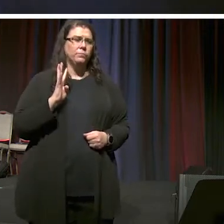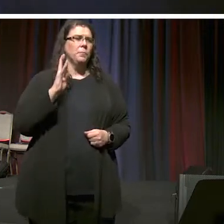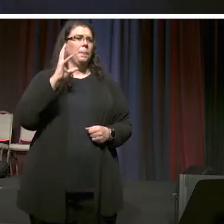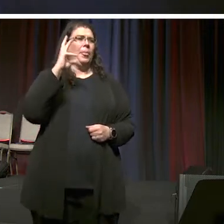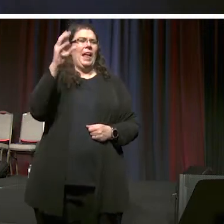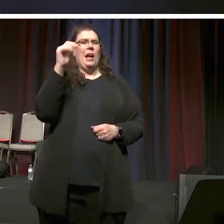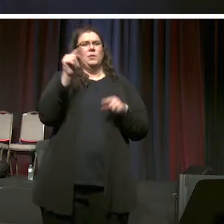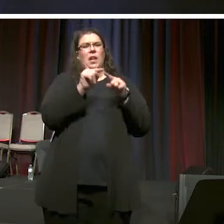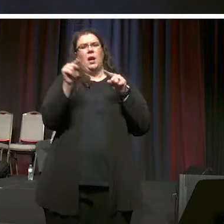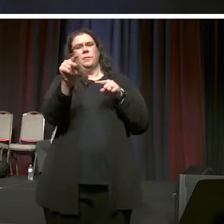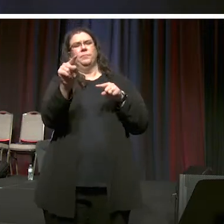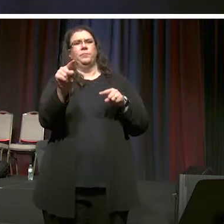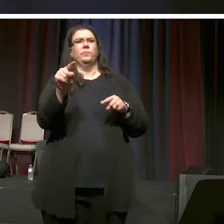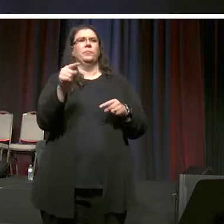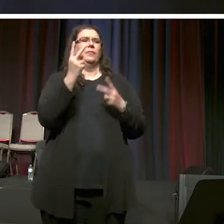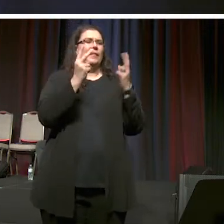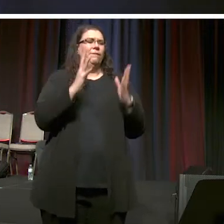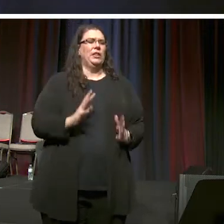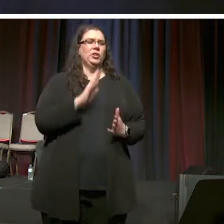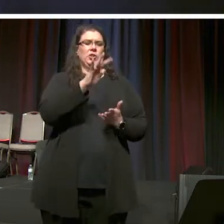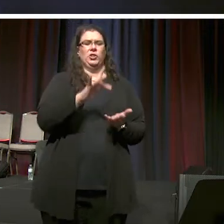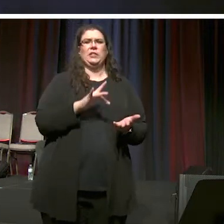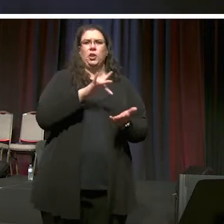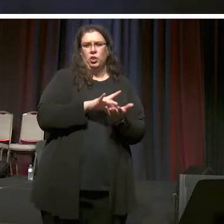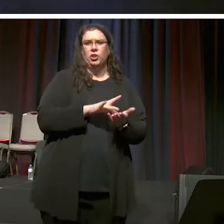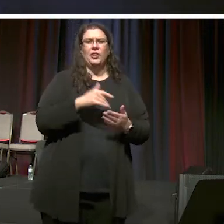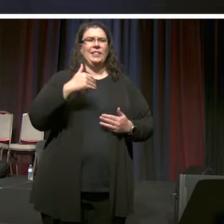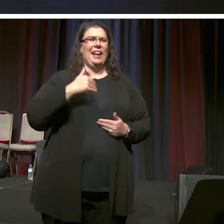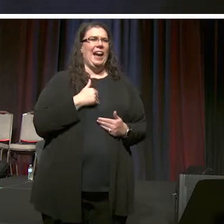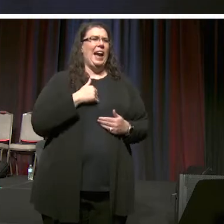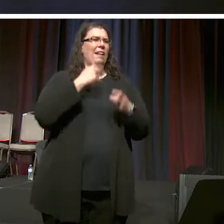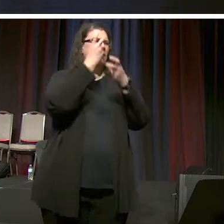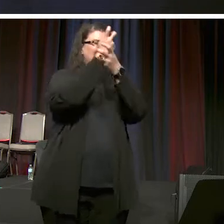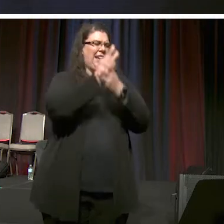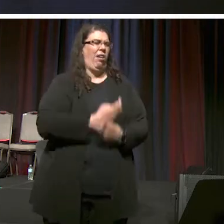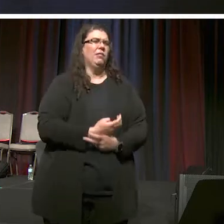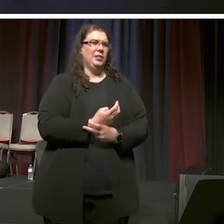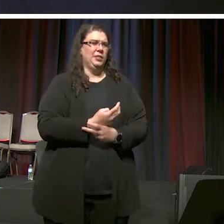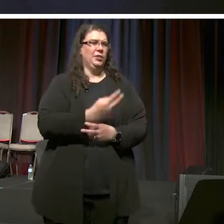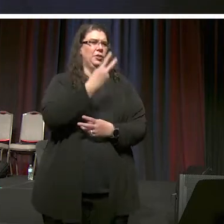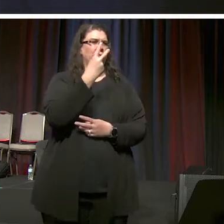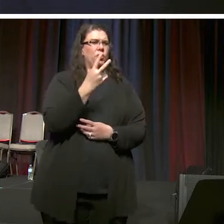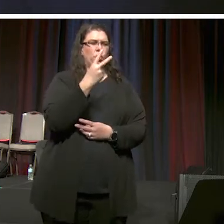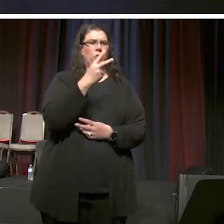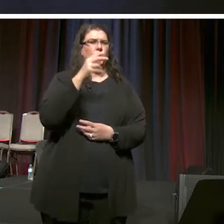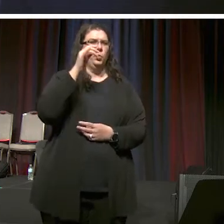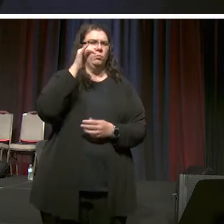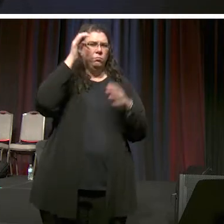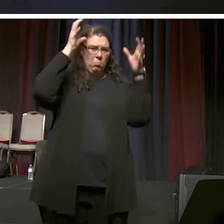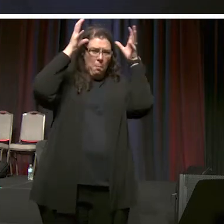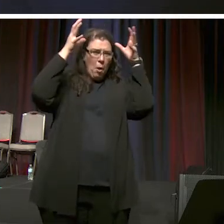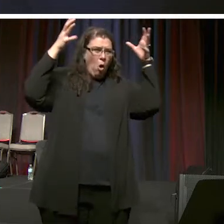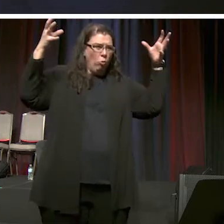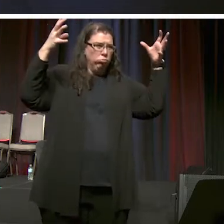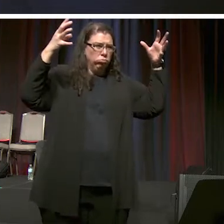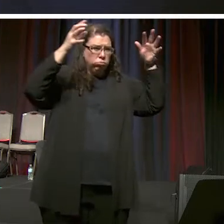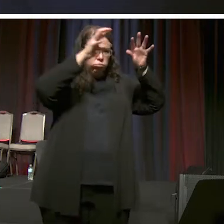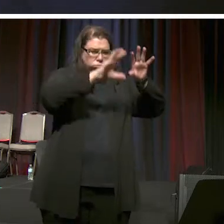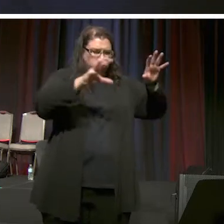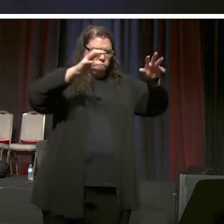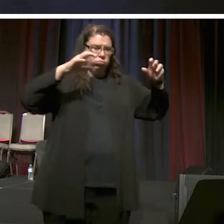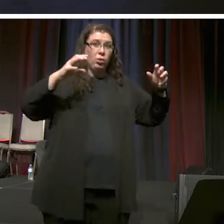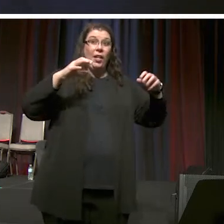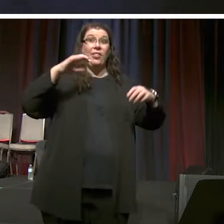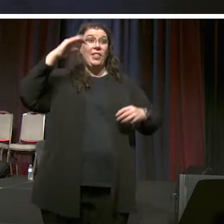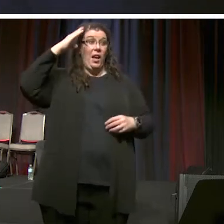the visitor center, there are the skeletons of two bull moose that rammed their horns